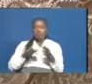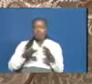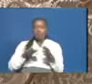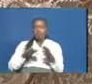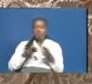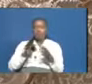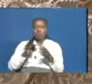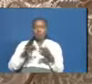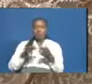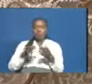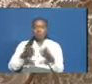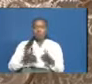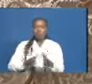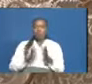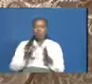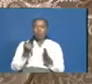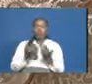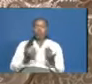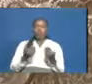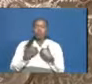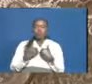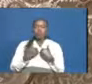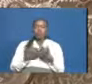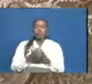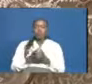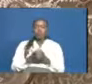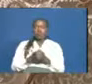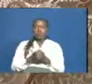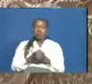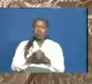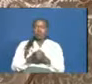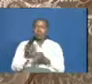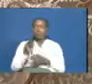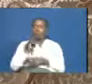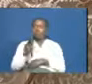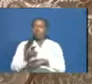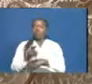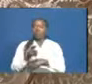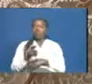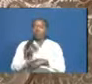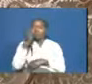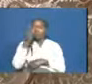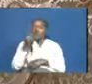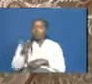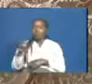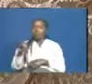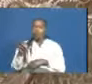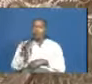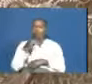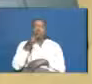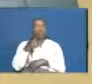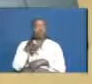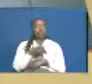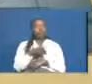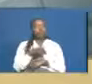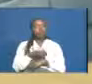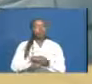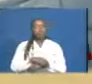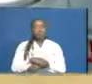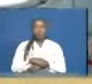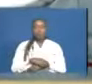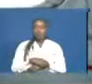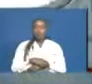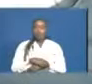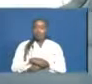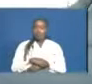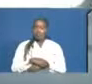least they were allowed to have one child. So the question was, now, why them, why not these ones, you know?